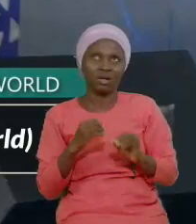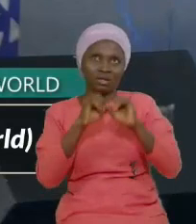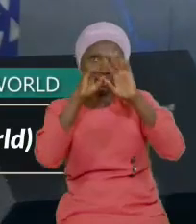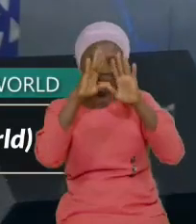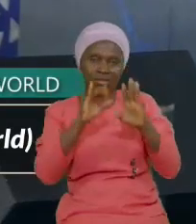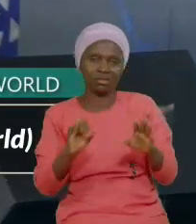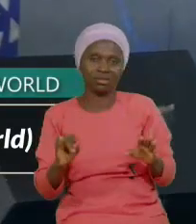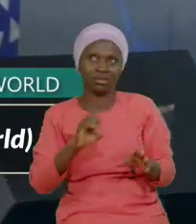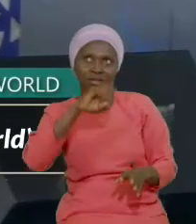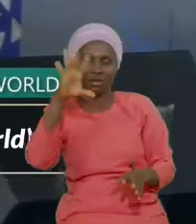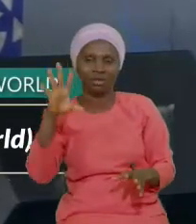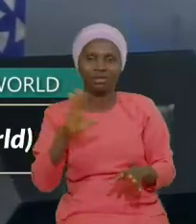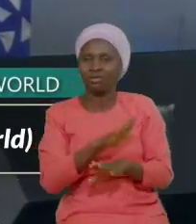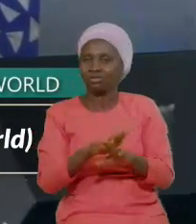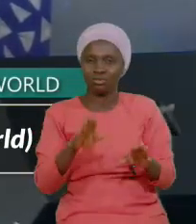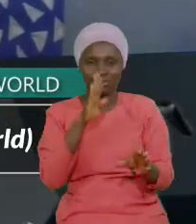Don't be sluggish,